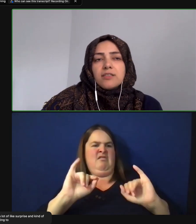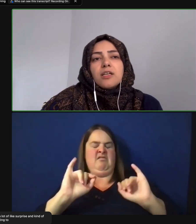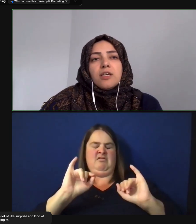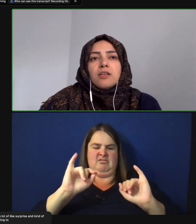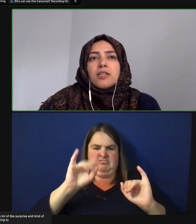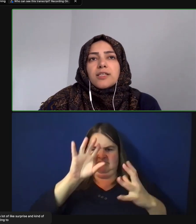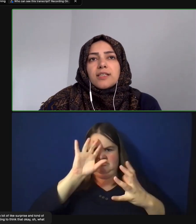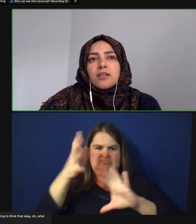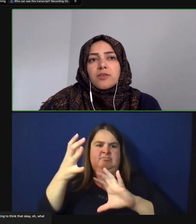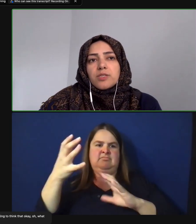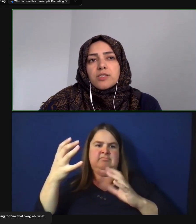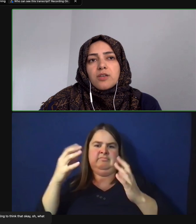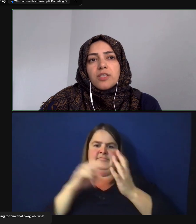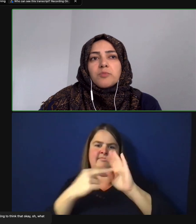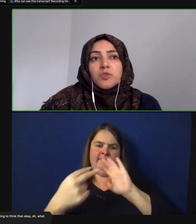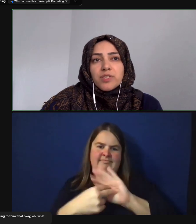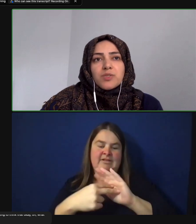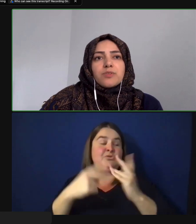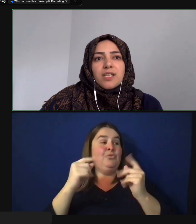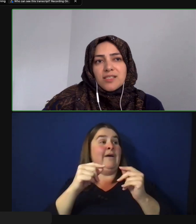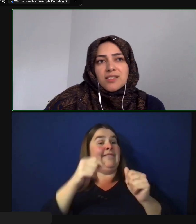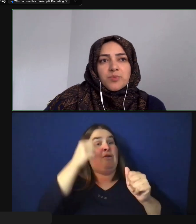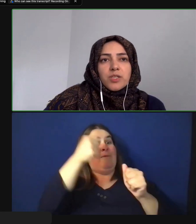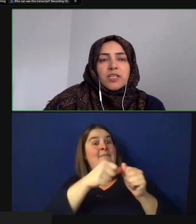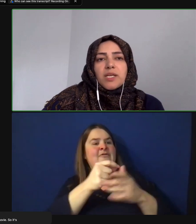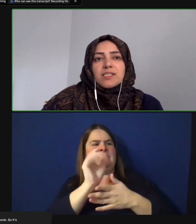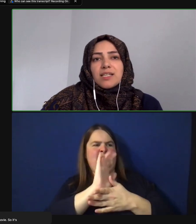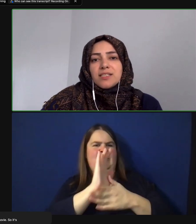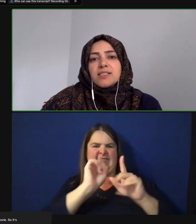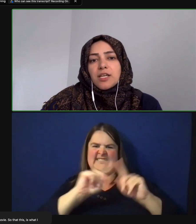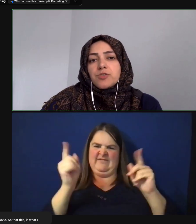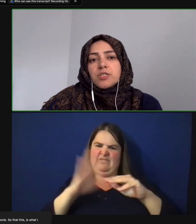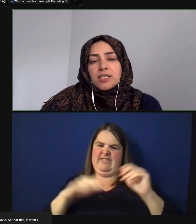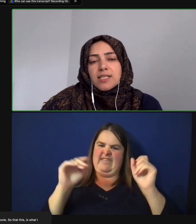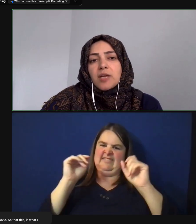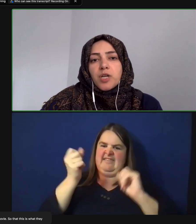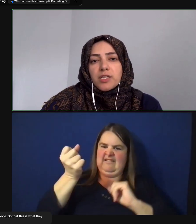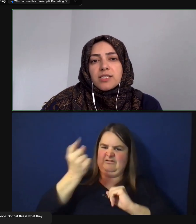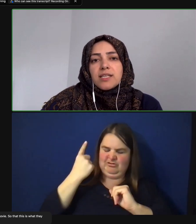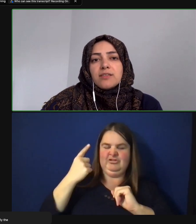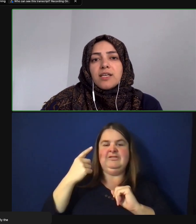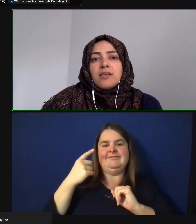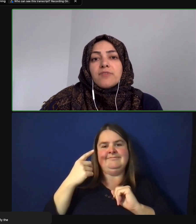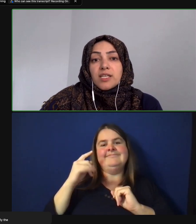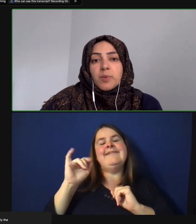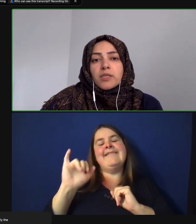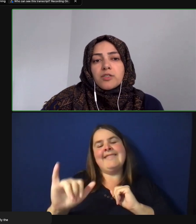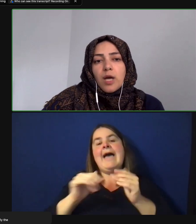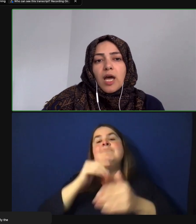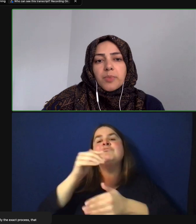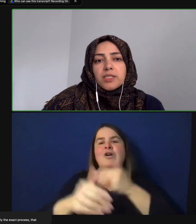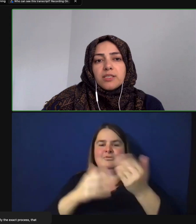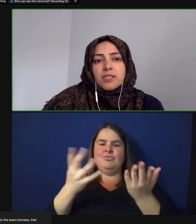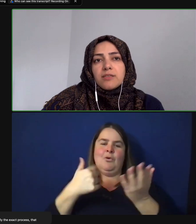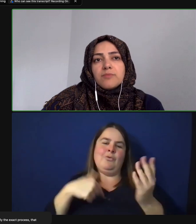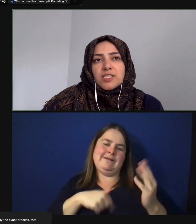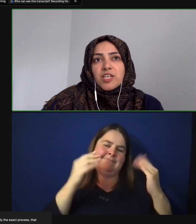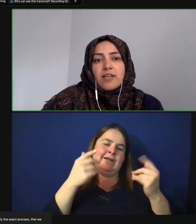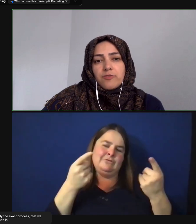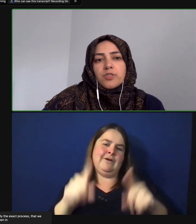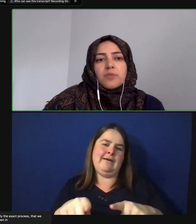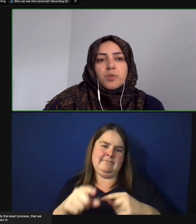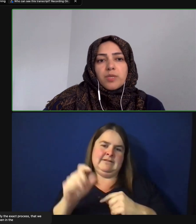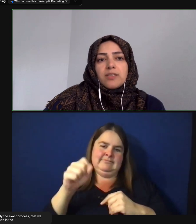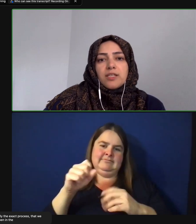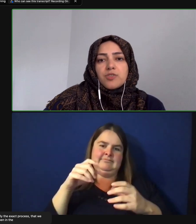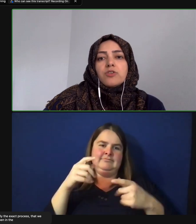that scene like that I saw in the movie, so that this is what they meant, and this is actually the exact process that we expected to happen in the